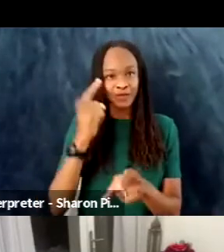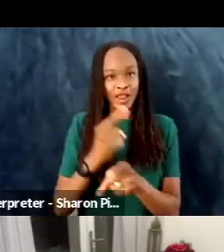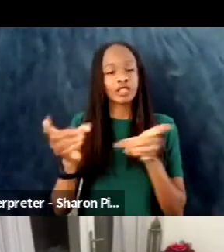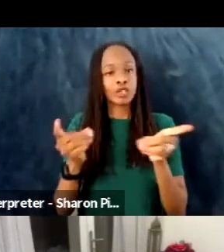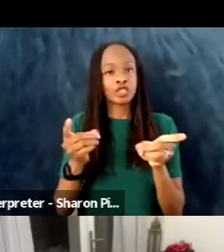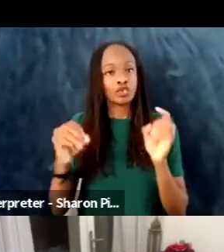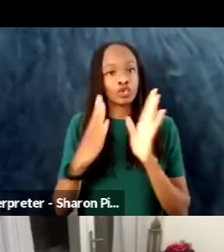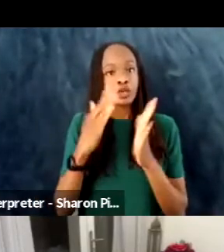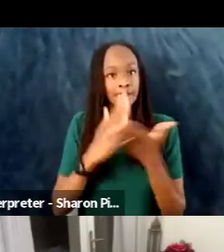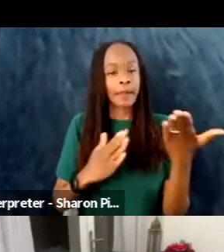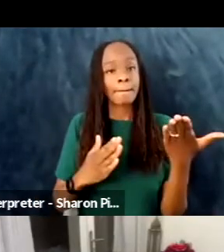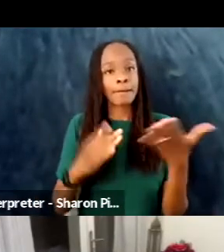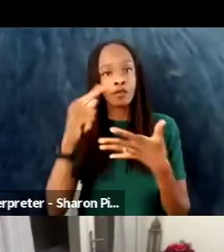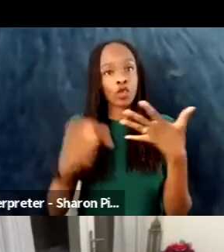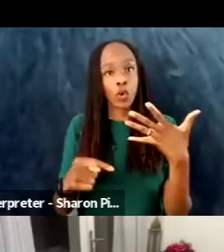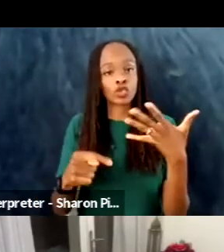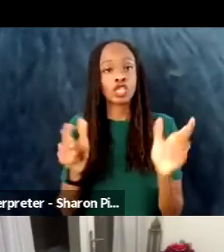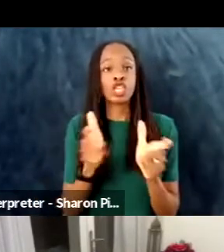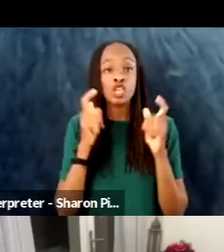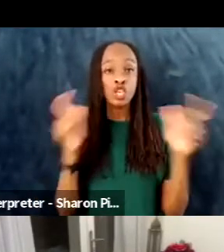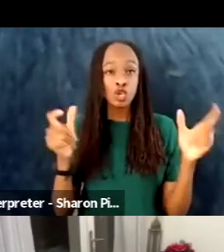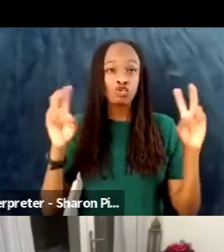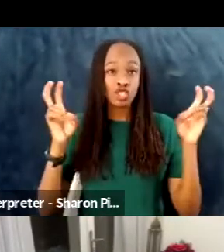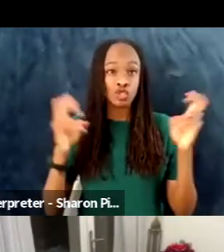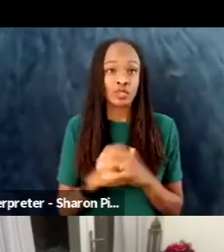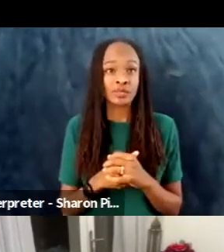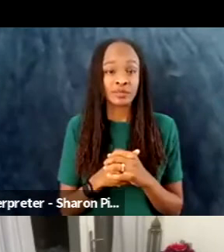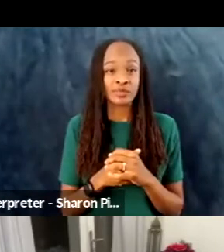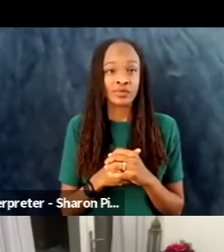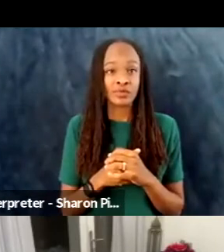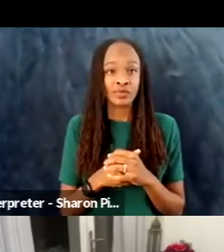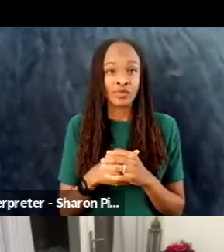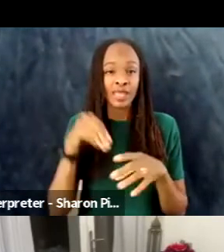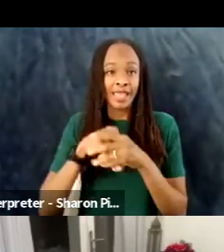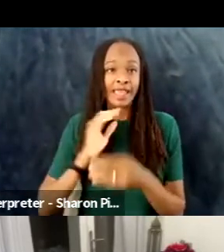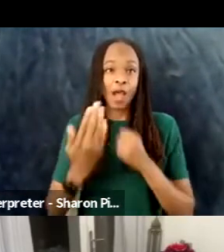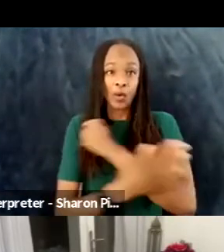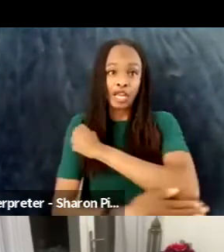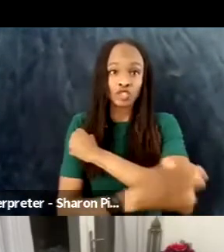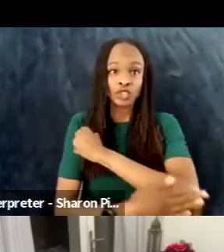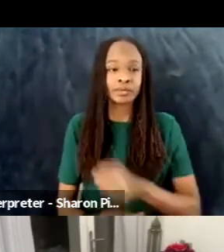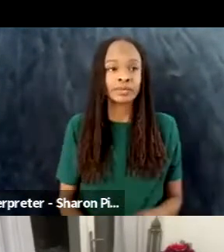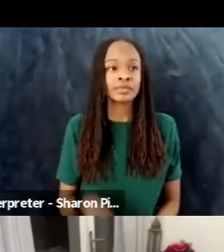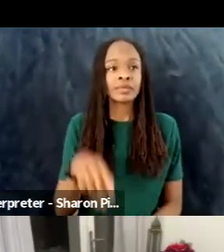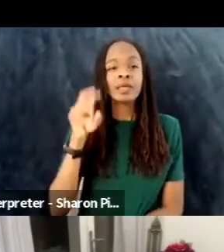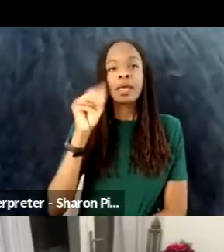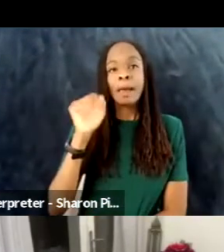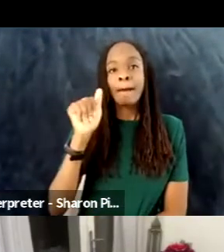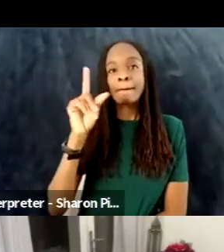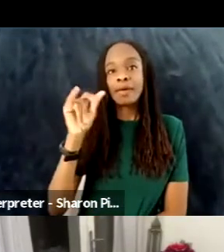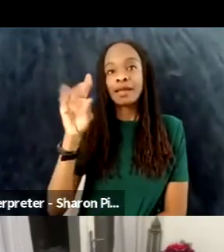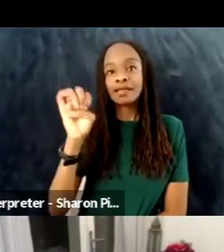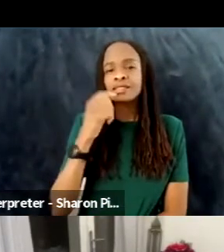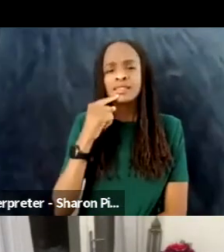address some of those huge issues which exist in our country. Thank you so much,